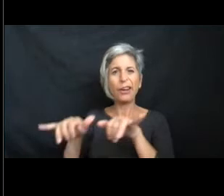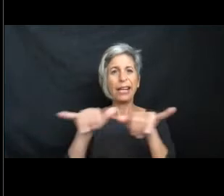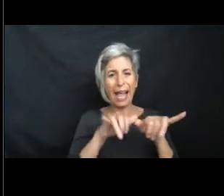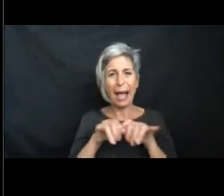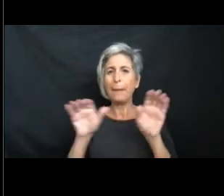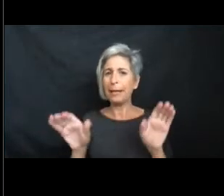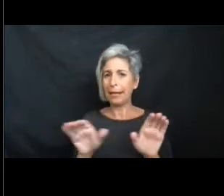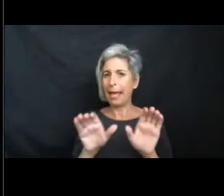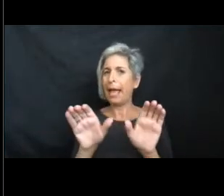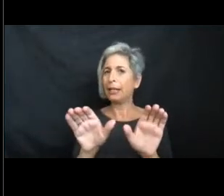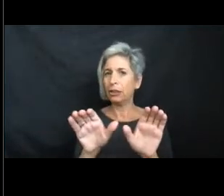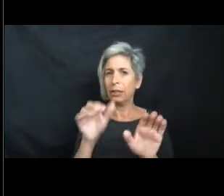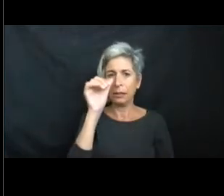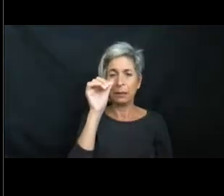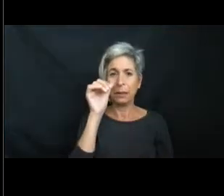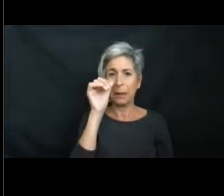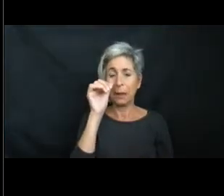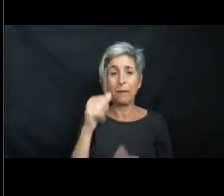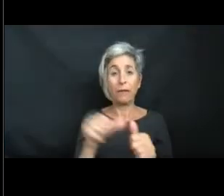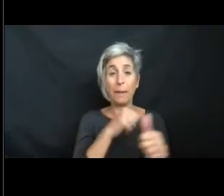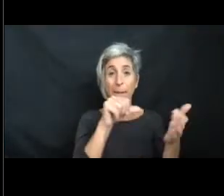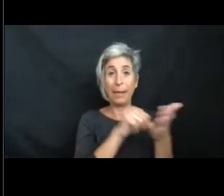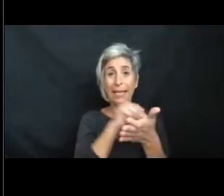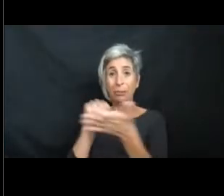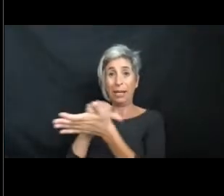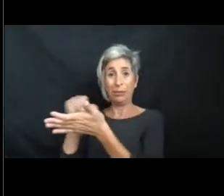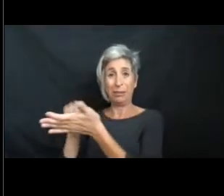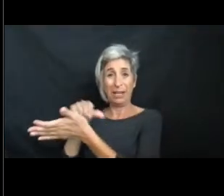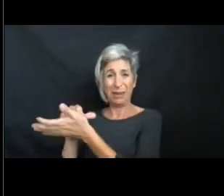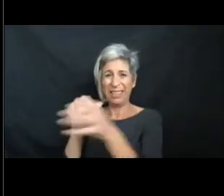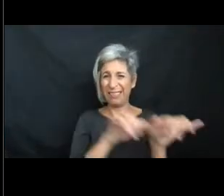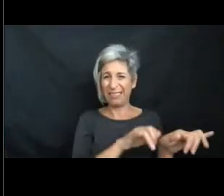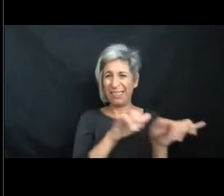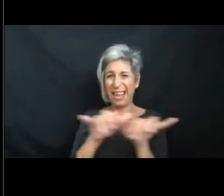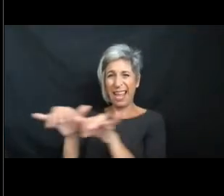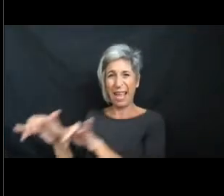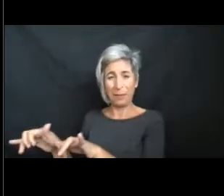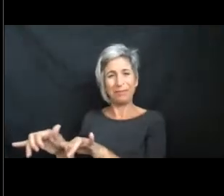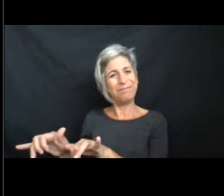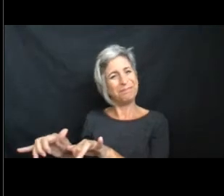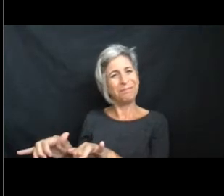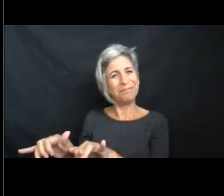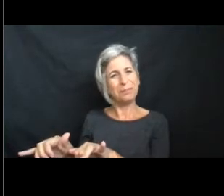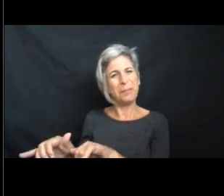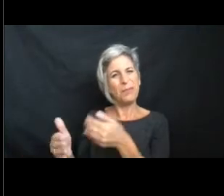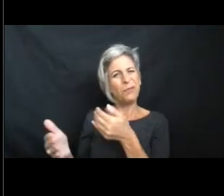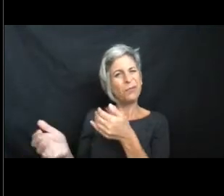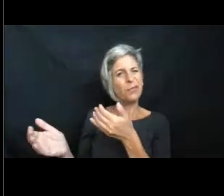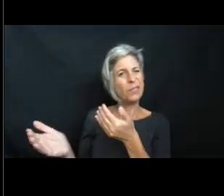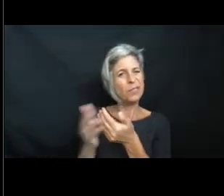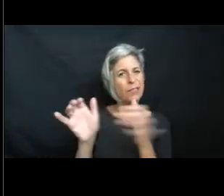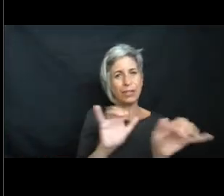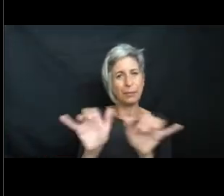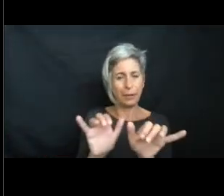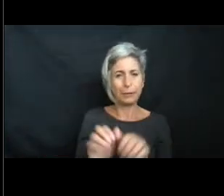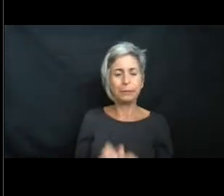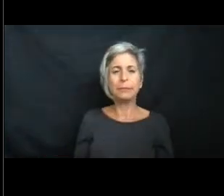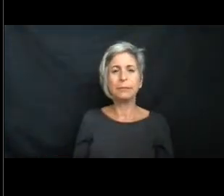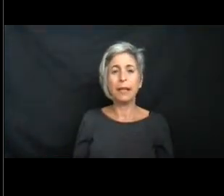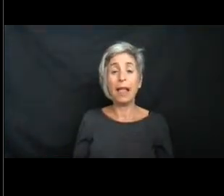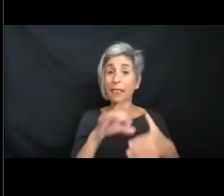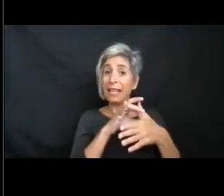from page to page, so this will be fairly similar each time. This content area does